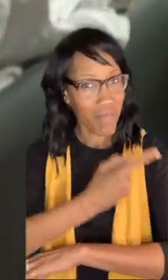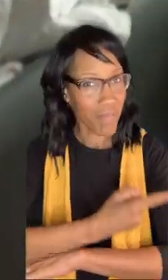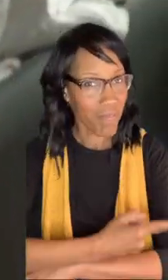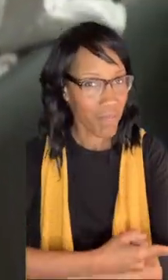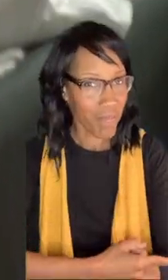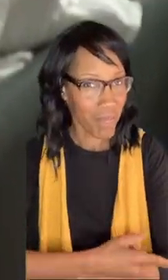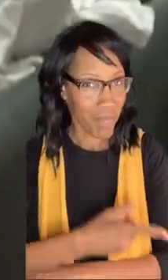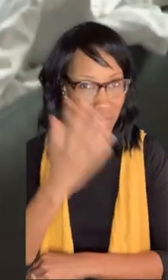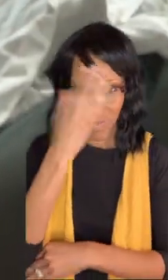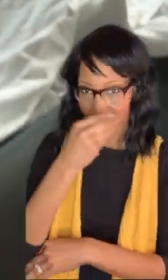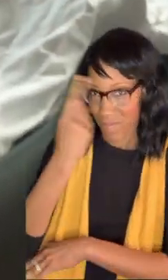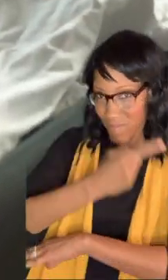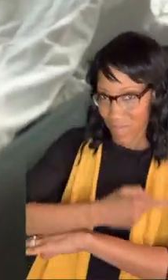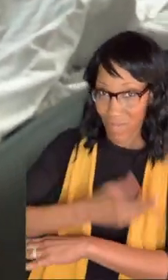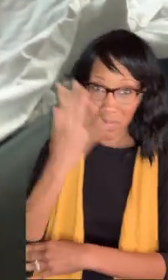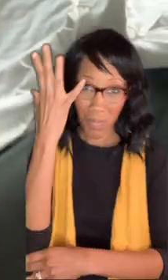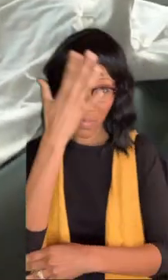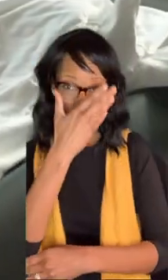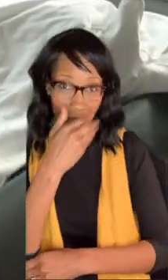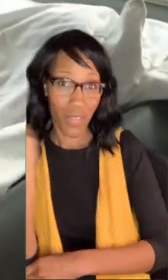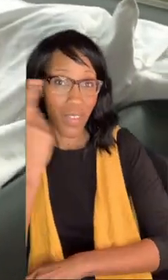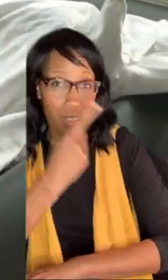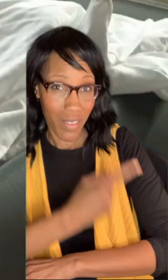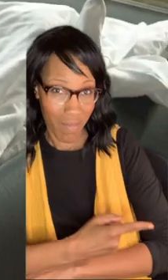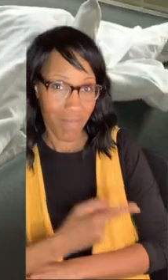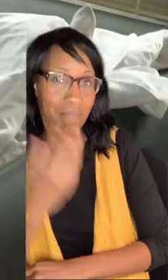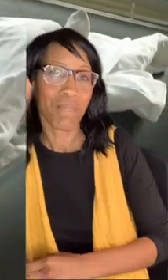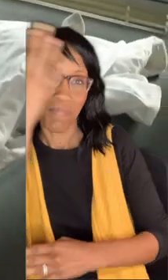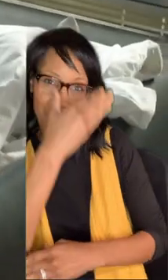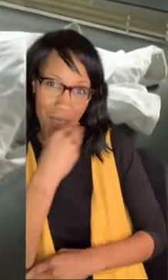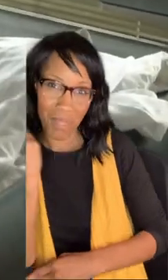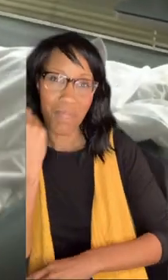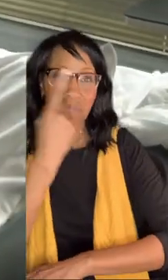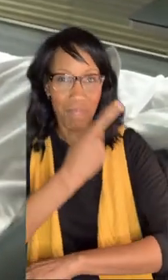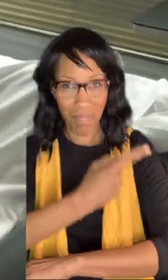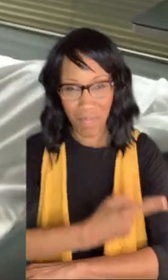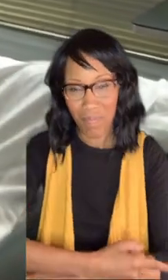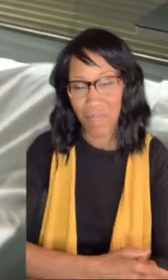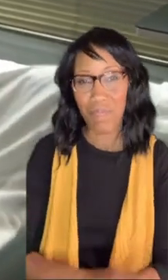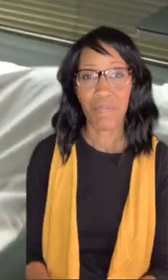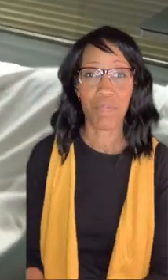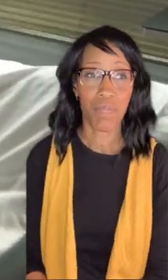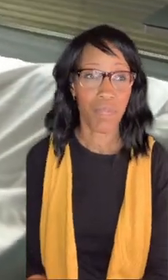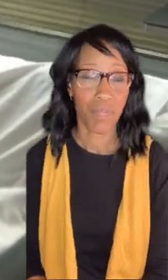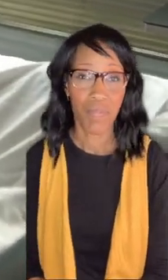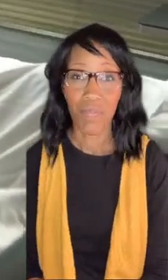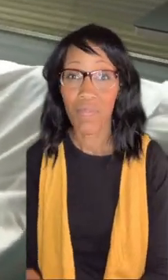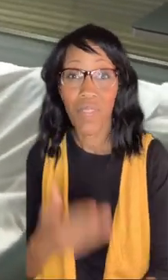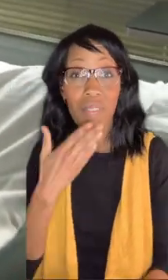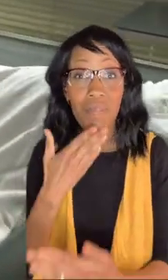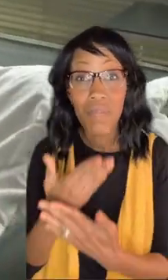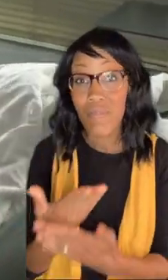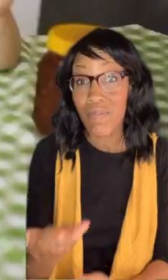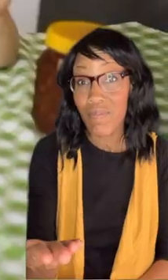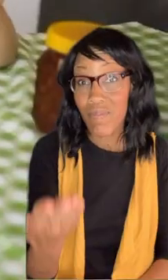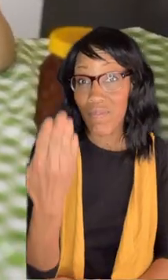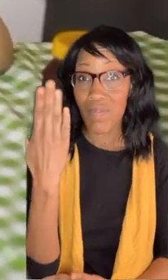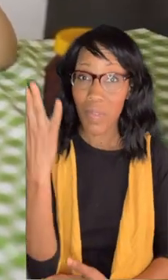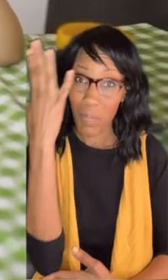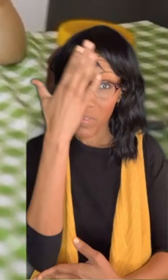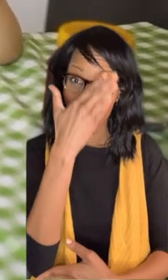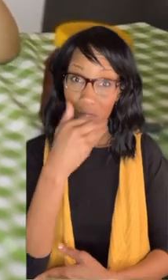It's a beautiful day. It's a beautiful day. Good